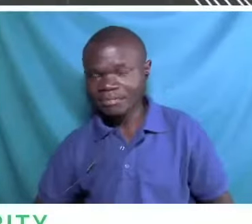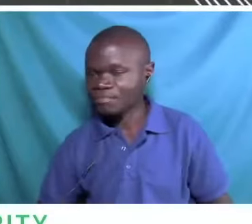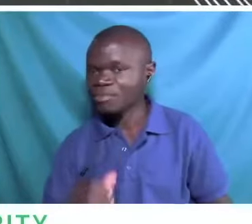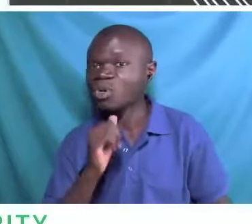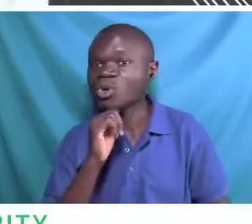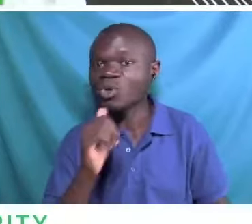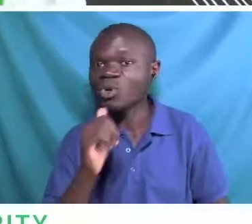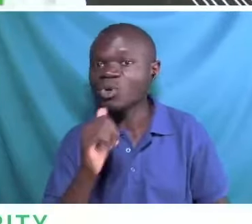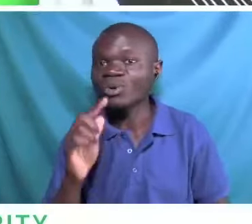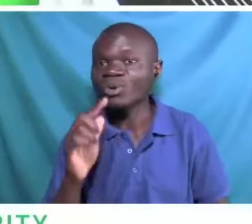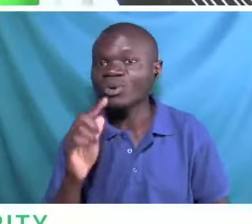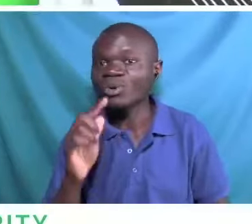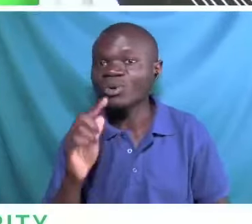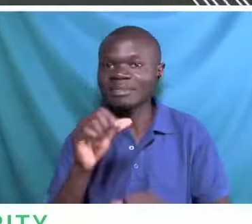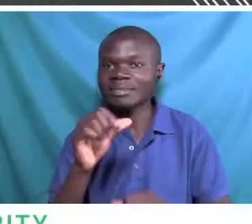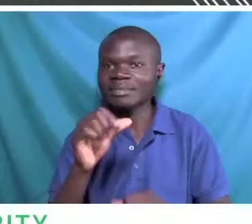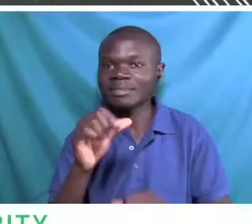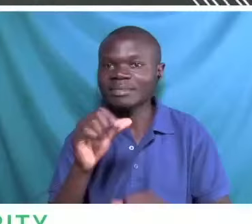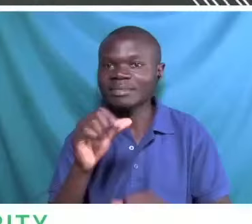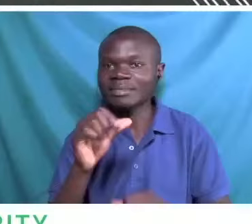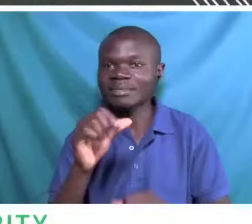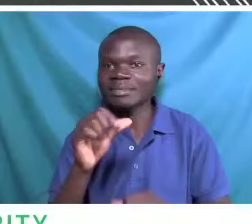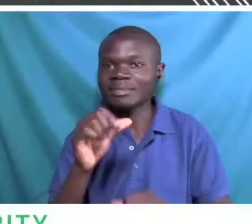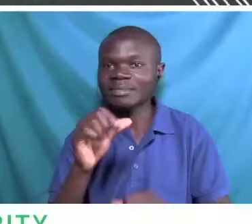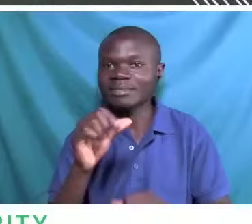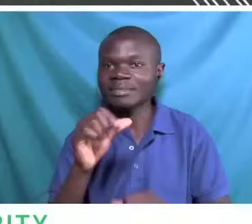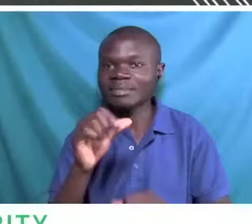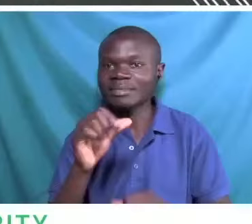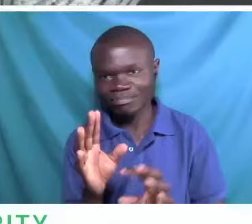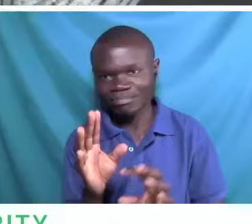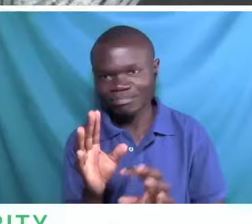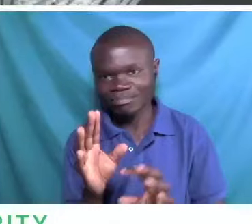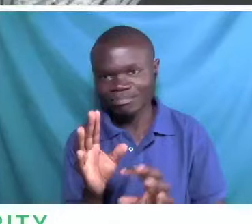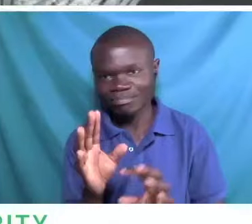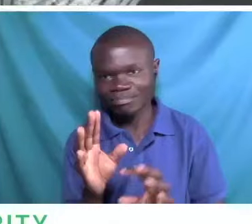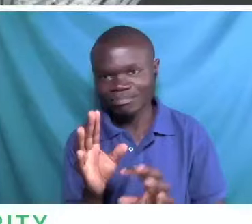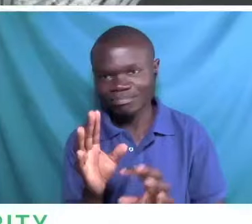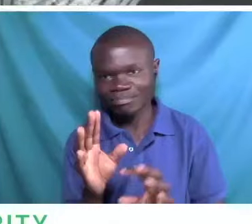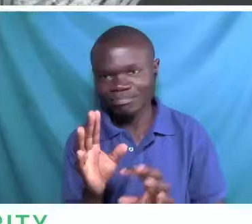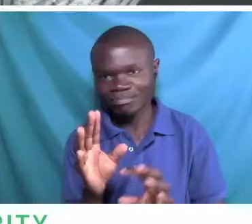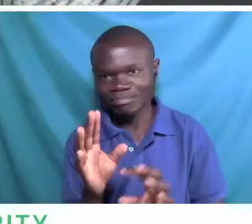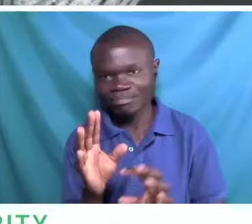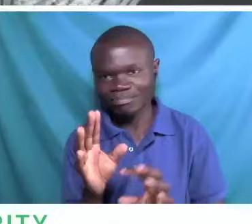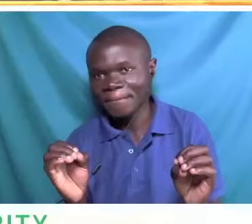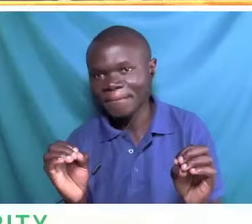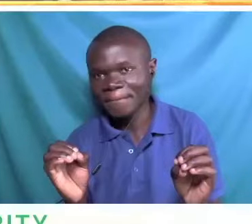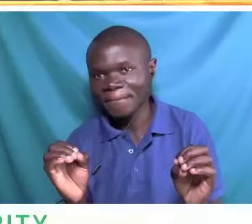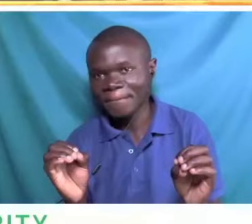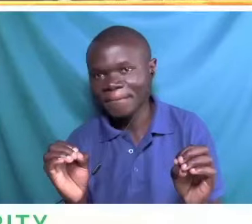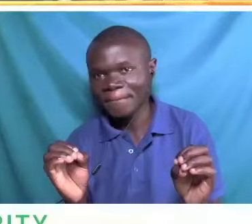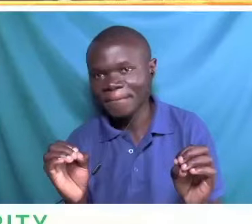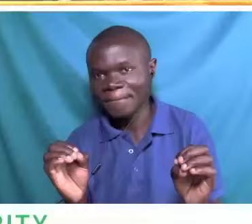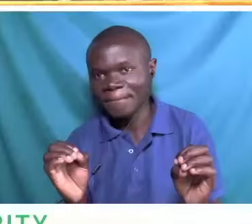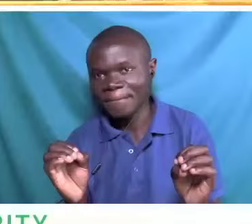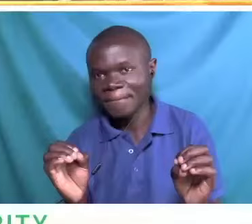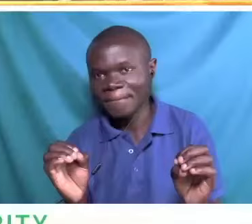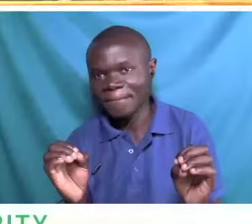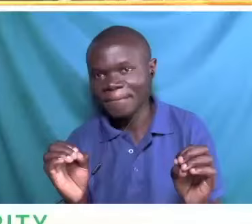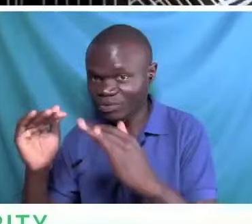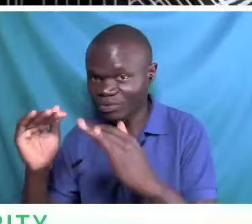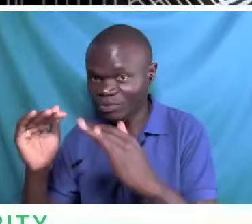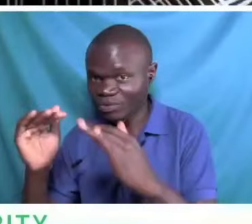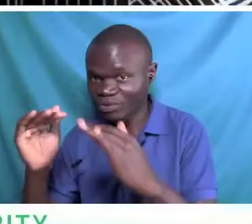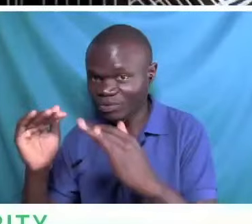you. It's not about the accolades that people give you. You choose to decrease and